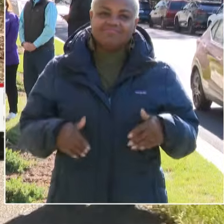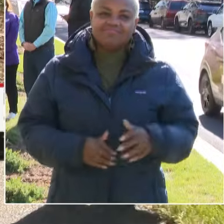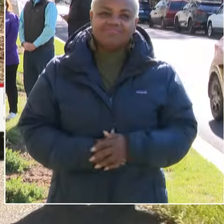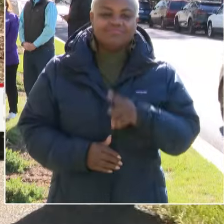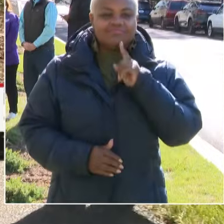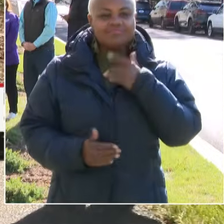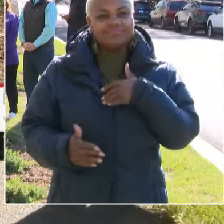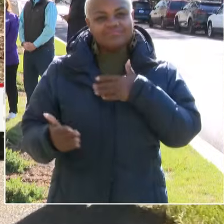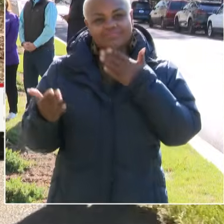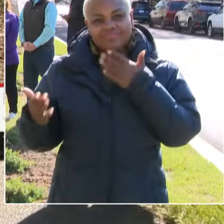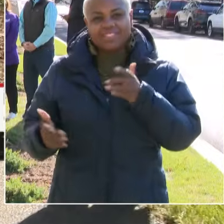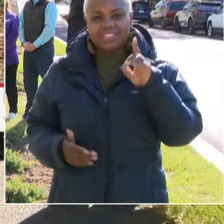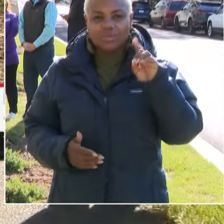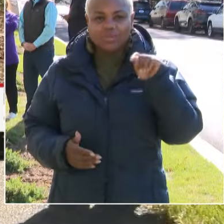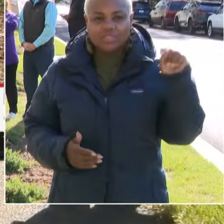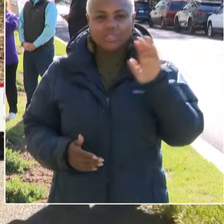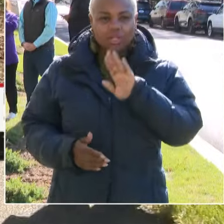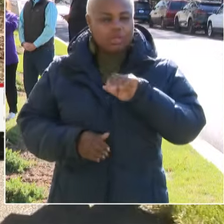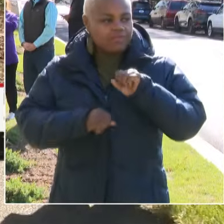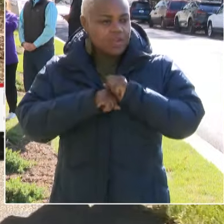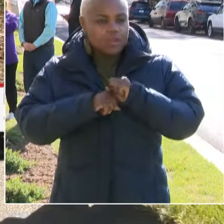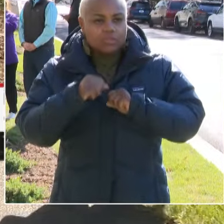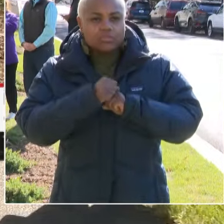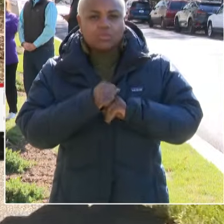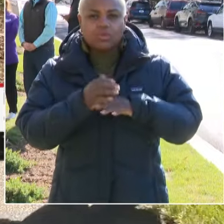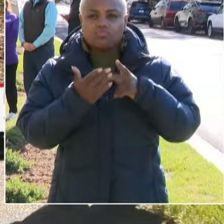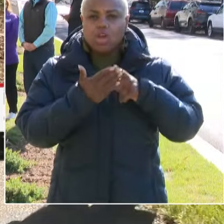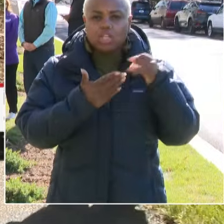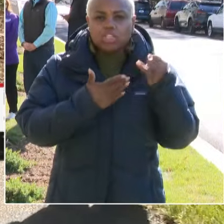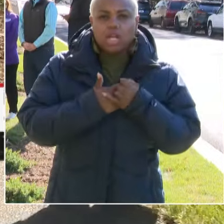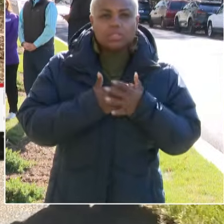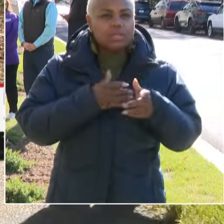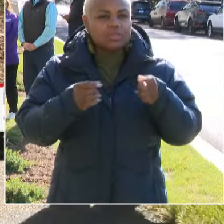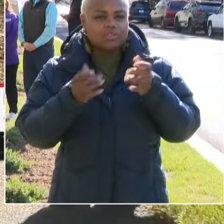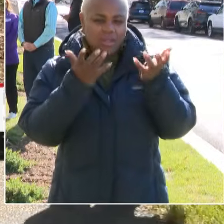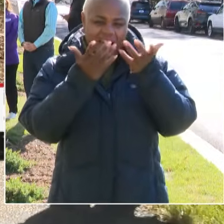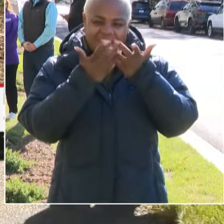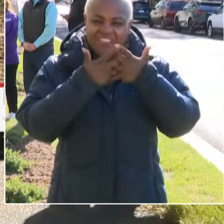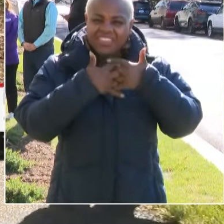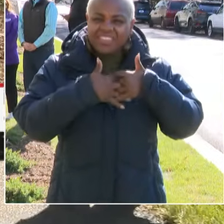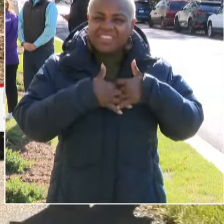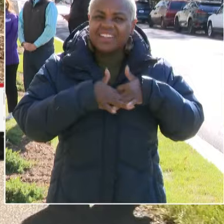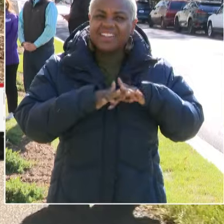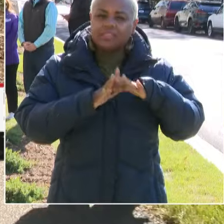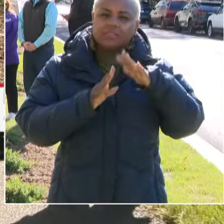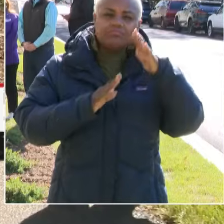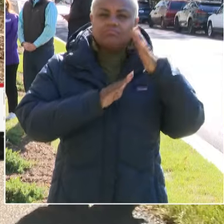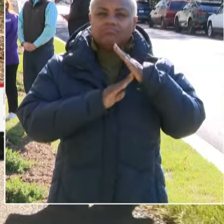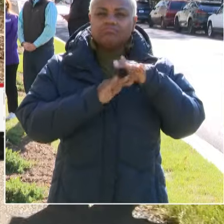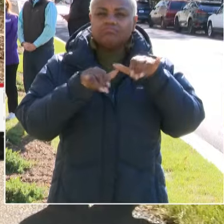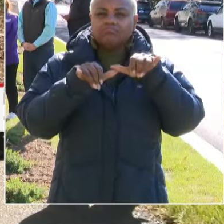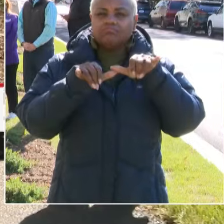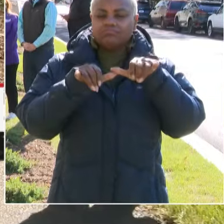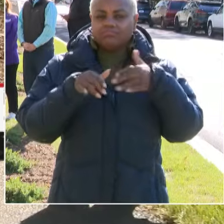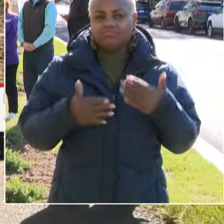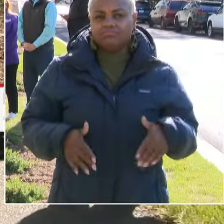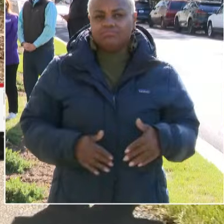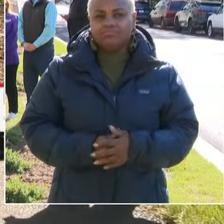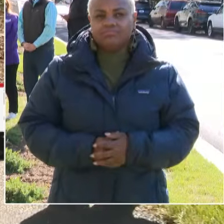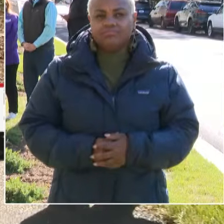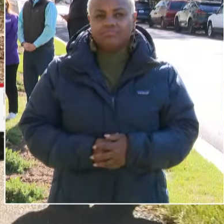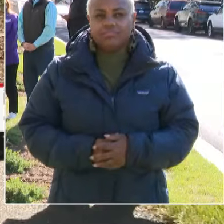for DDOT's Infrastructure Project Management Administration, led by our Chief Engineer, Richard Kenny, and the Project Manager,